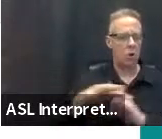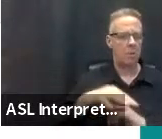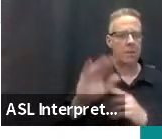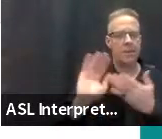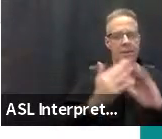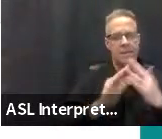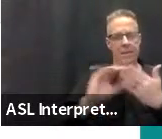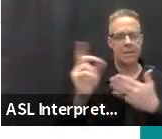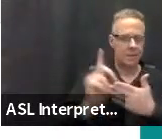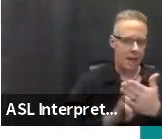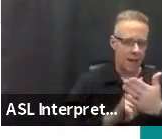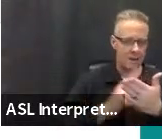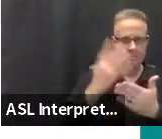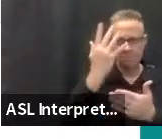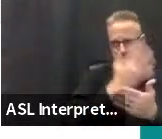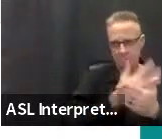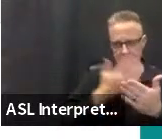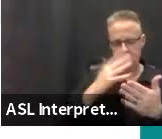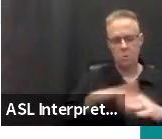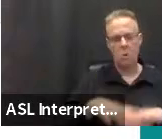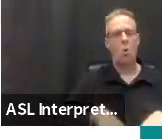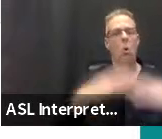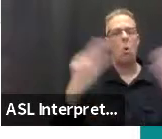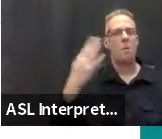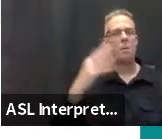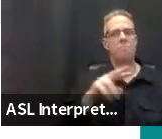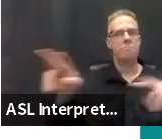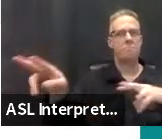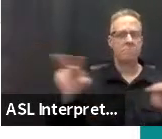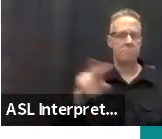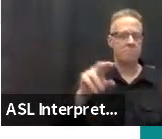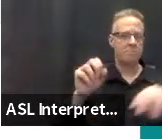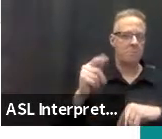for the open space and